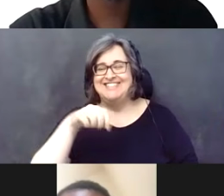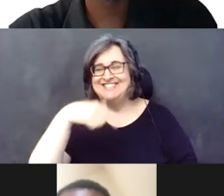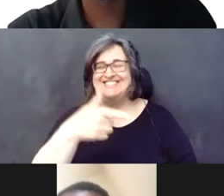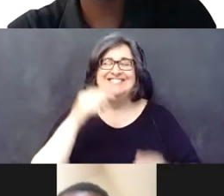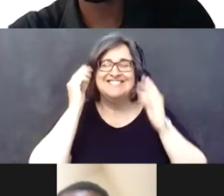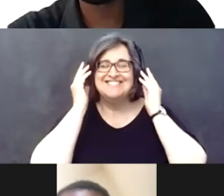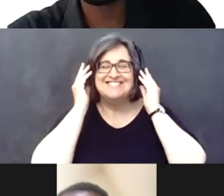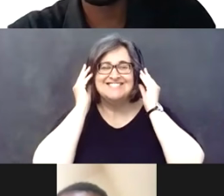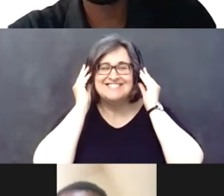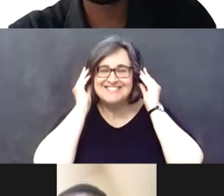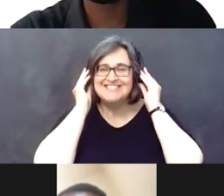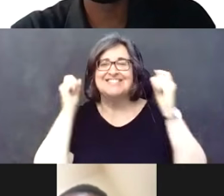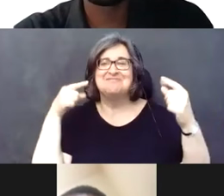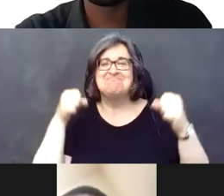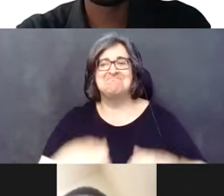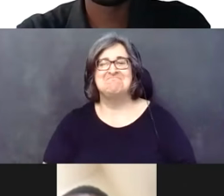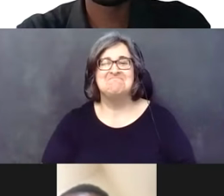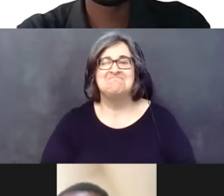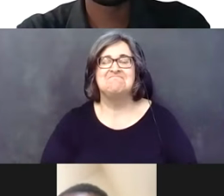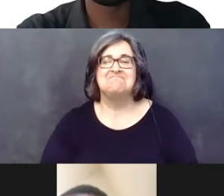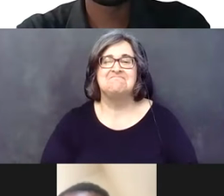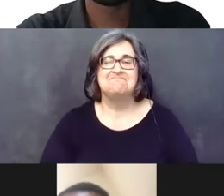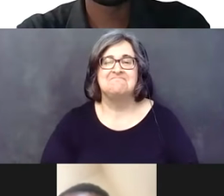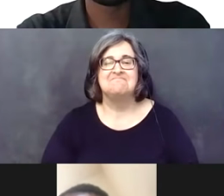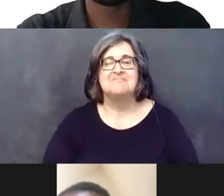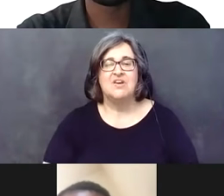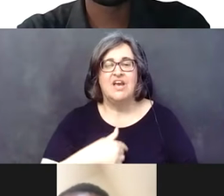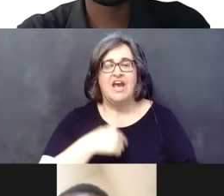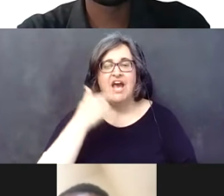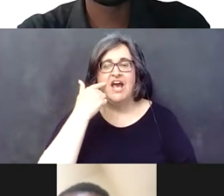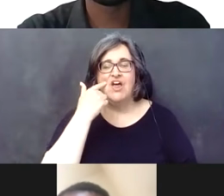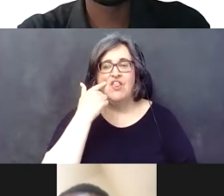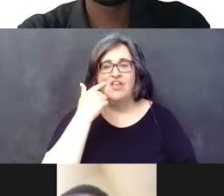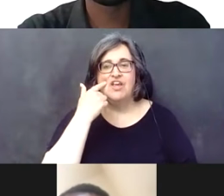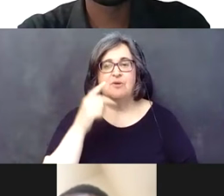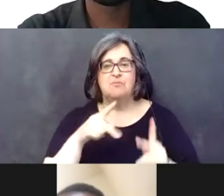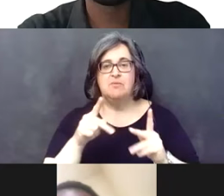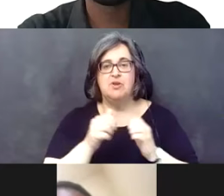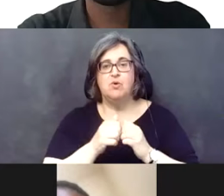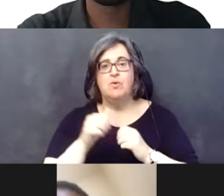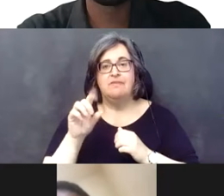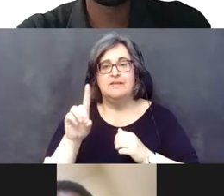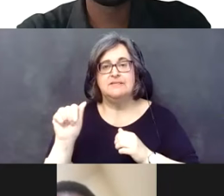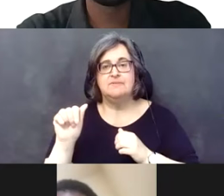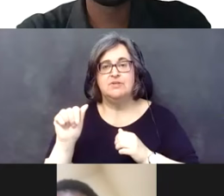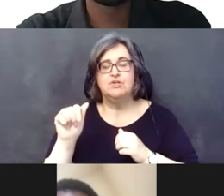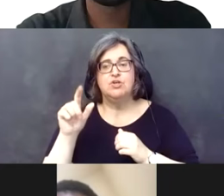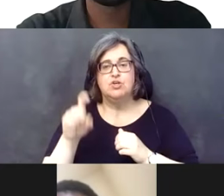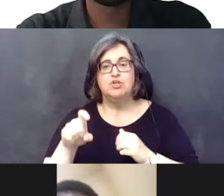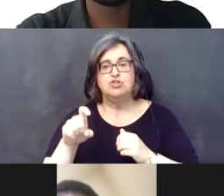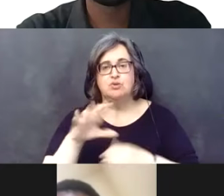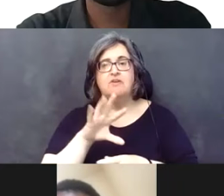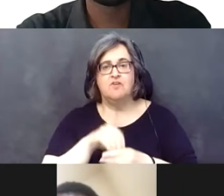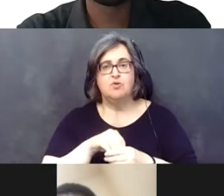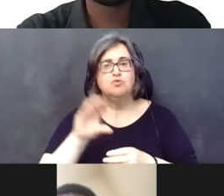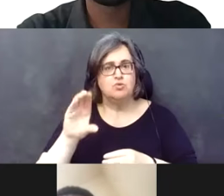my mind. I think that people with disabilities should get involved with